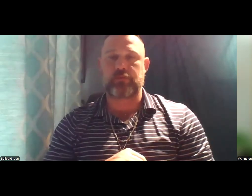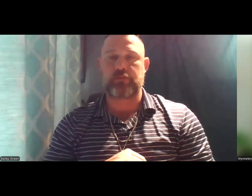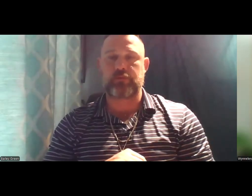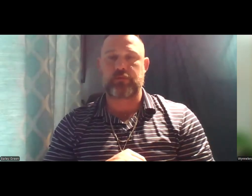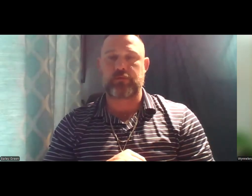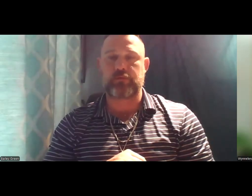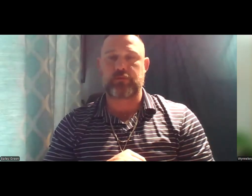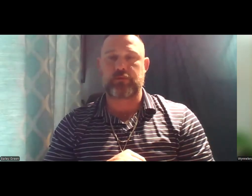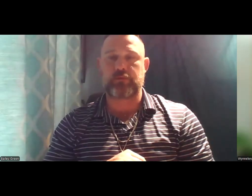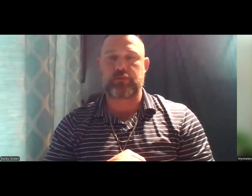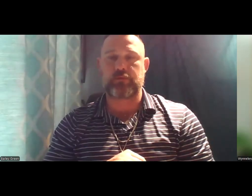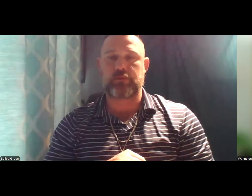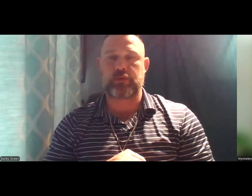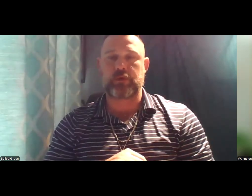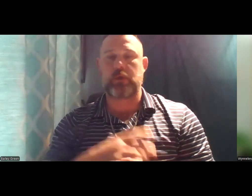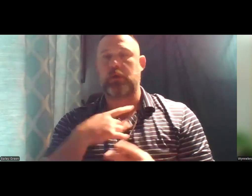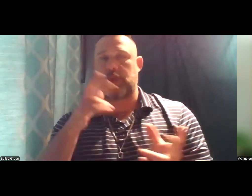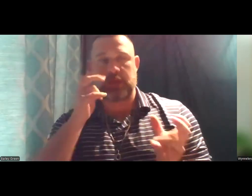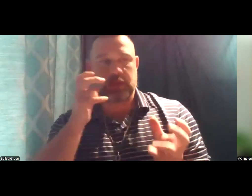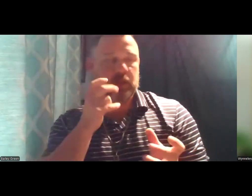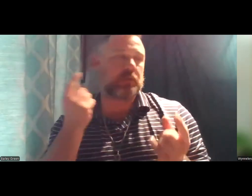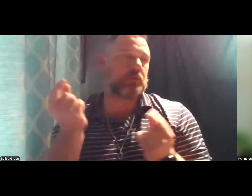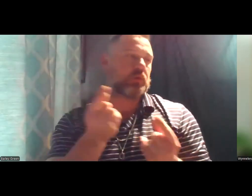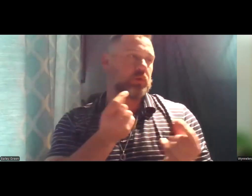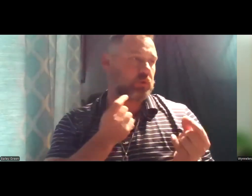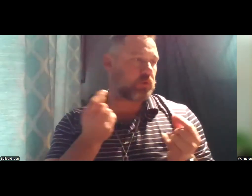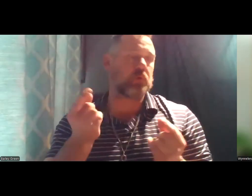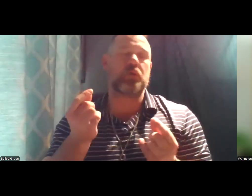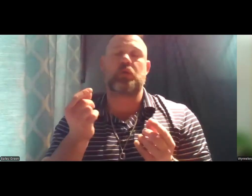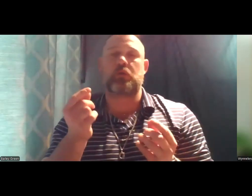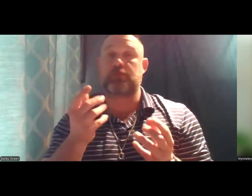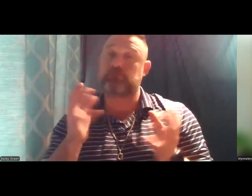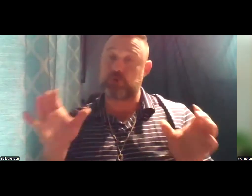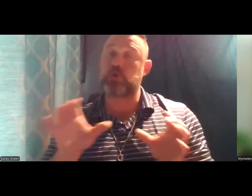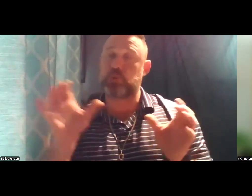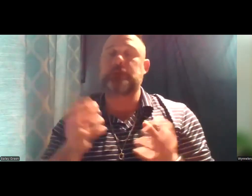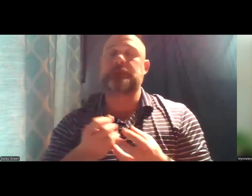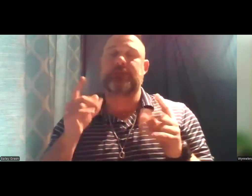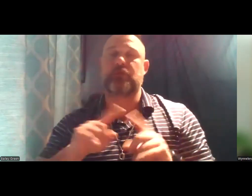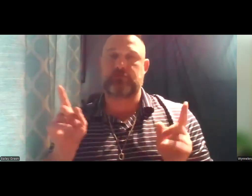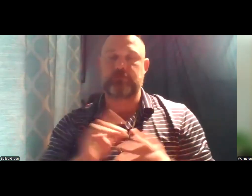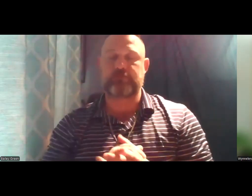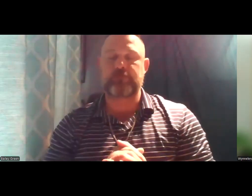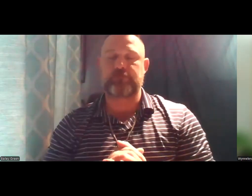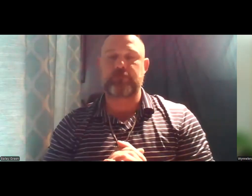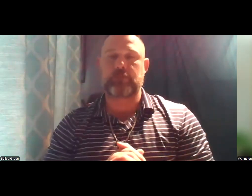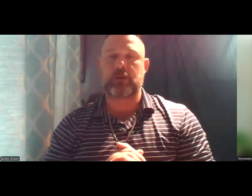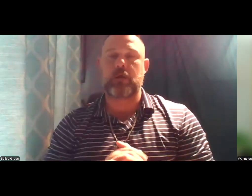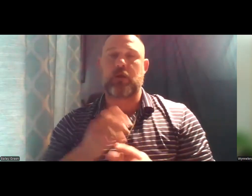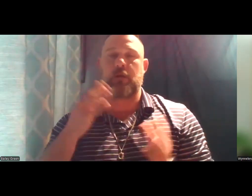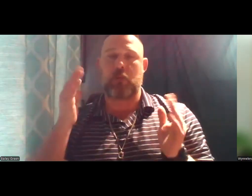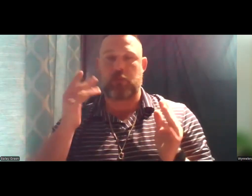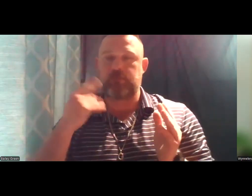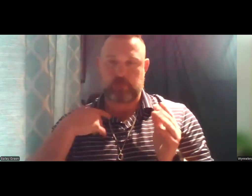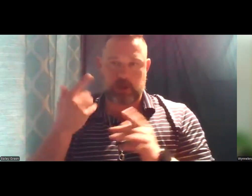I would hear a lot of things, what we need to do. Doing it is a lot different. And I'm hoping that we can all